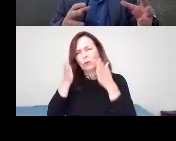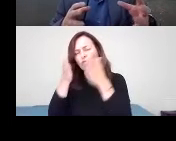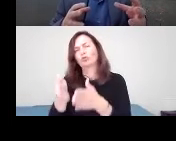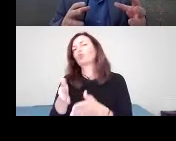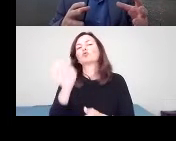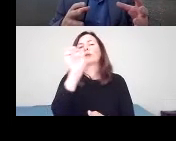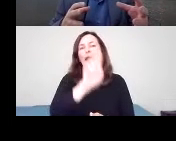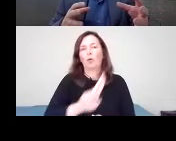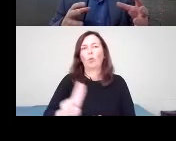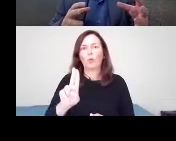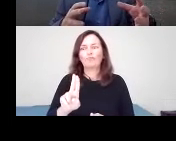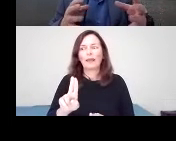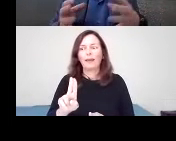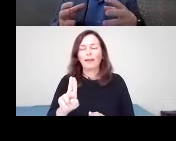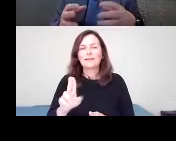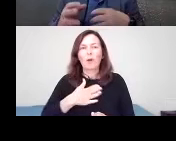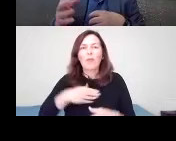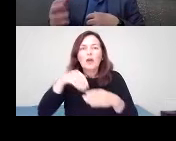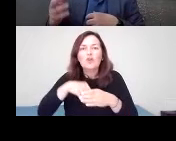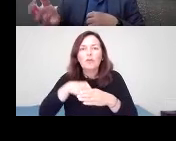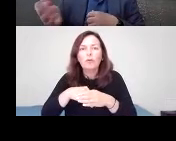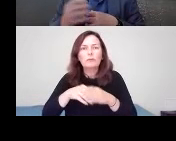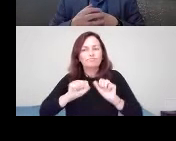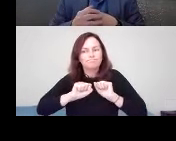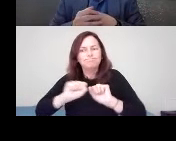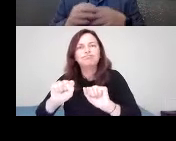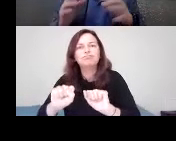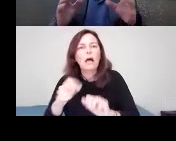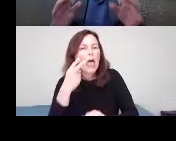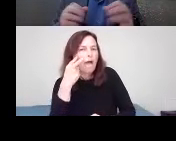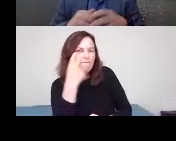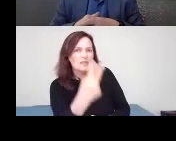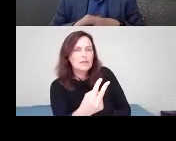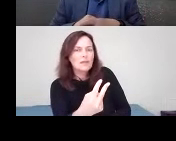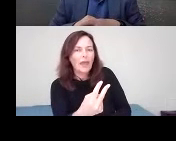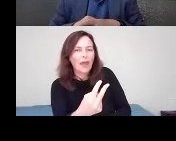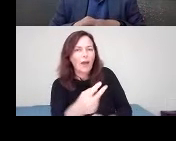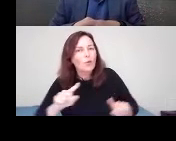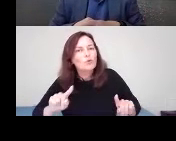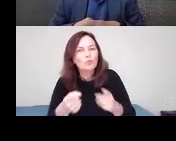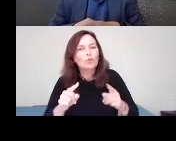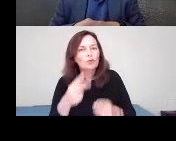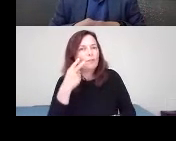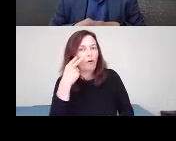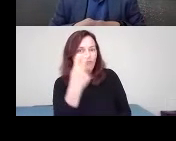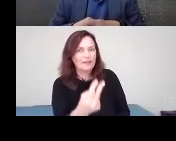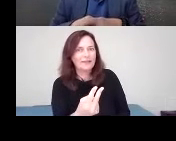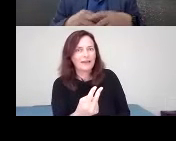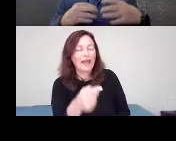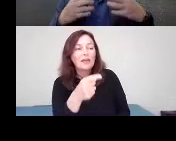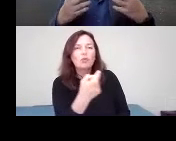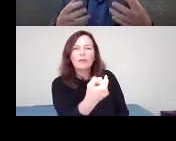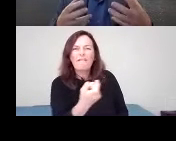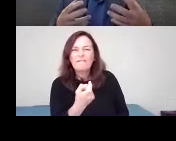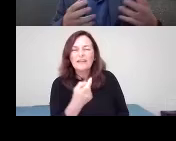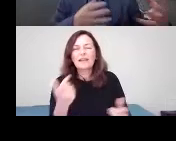hope that that could be this some kind of example which could encourage the individual member states as well to take on board about